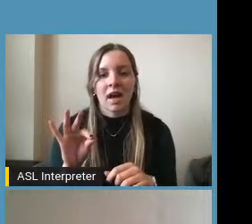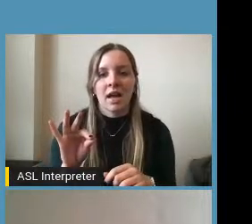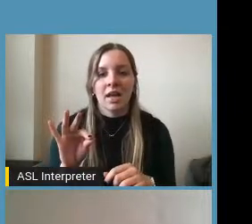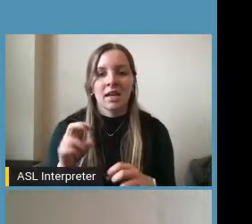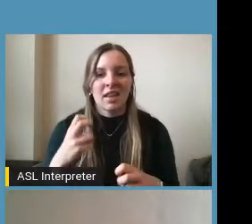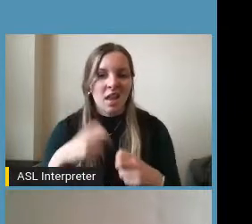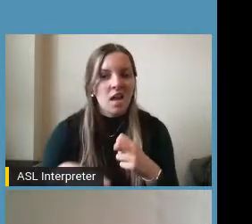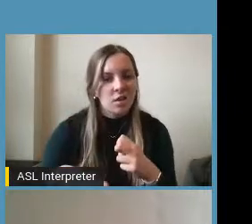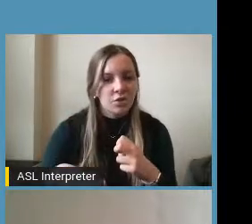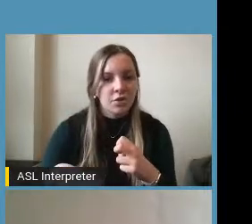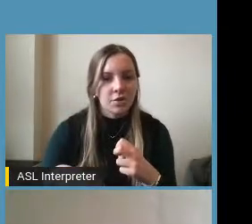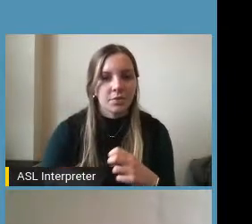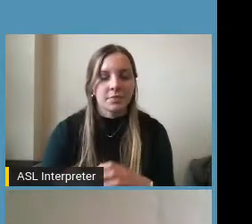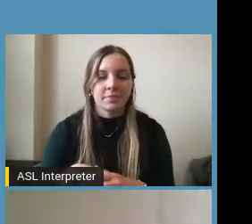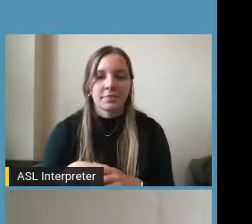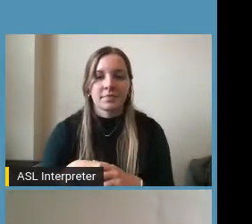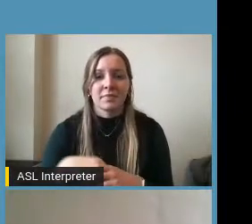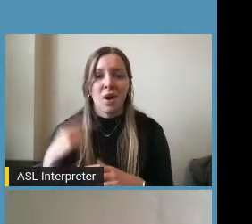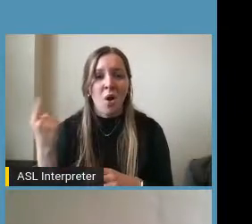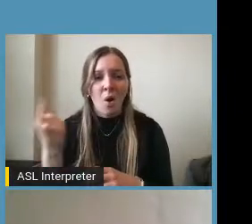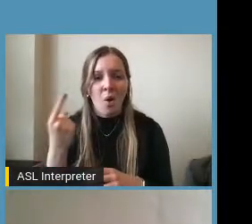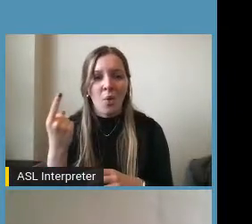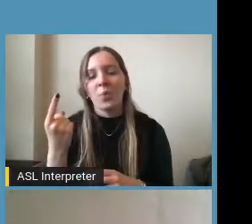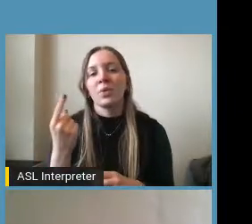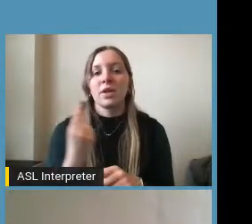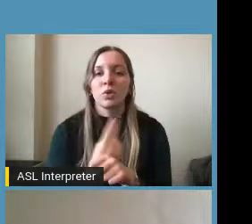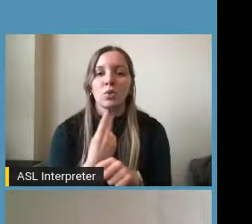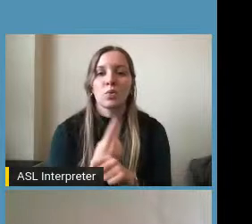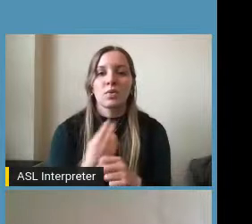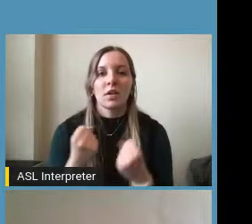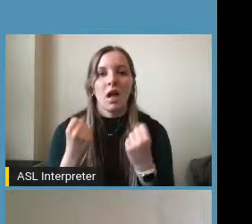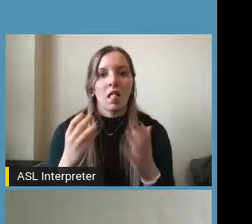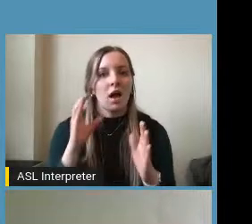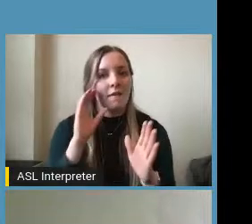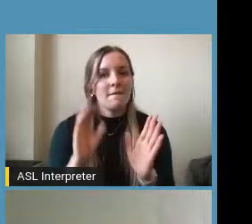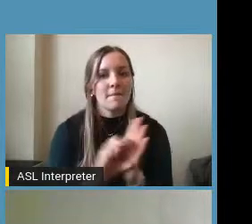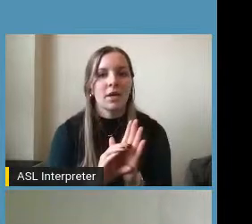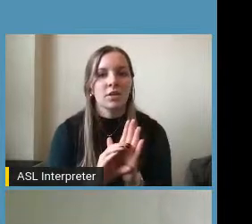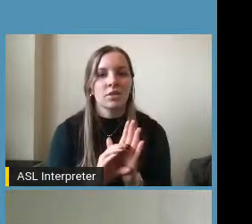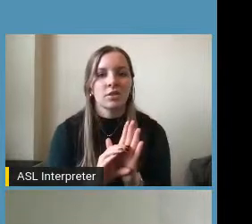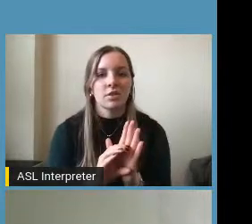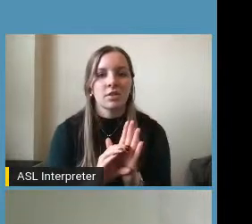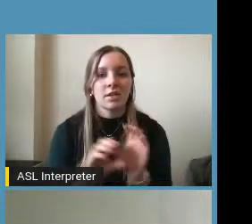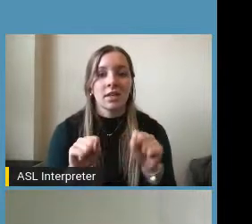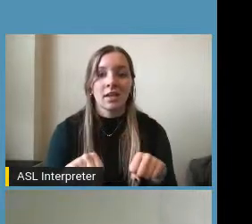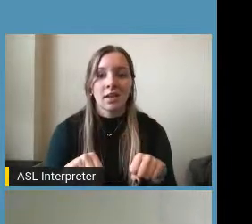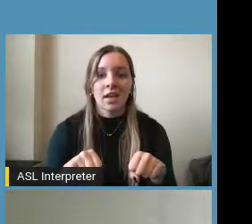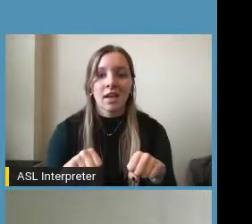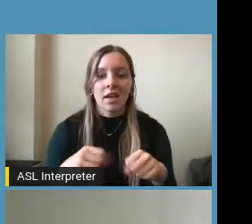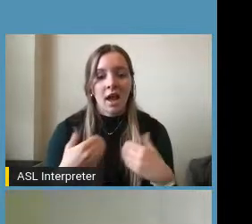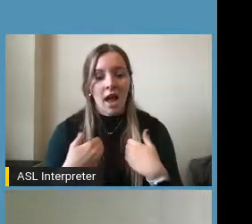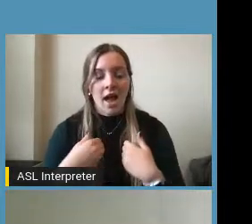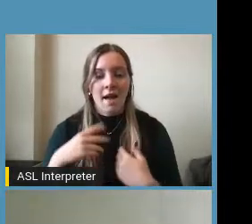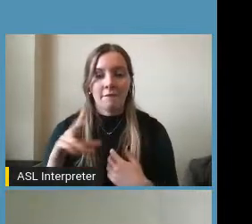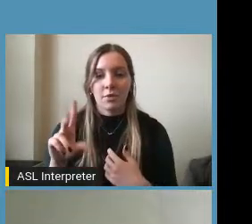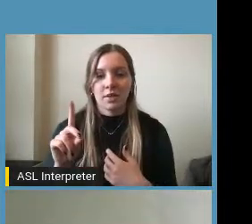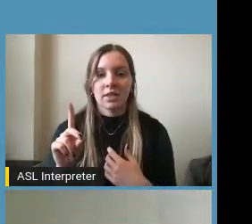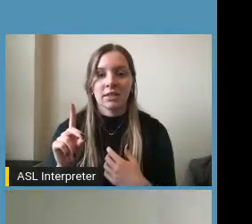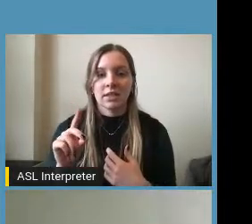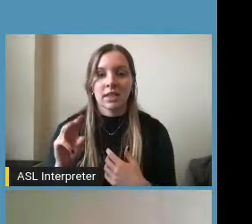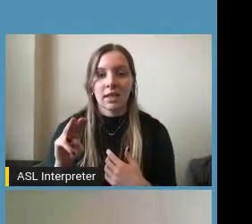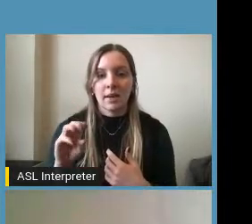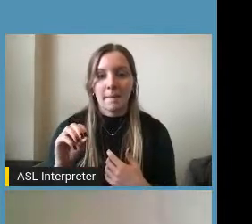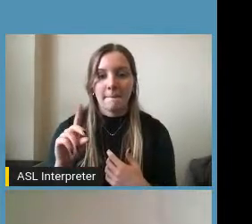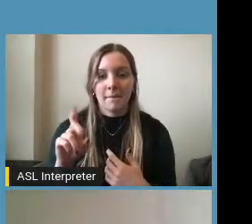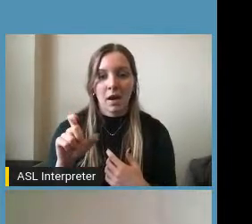pictures, then that data may be appropriate to make something that spins around on your website or that can be grossly measured. But